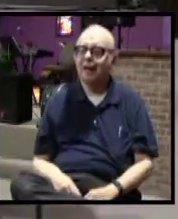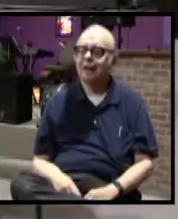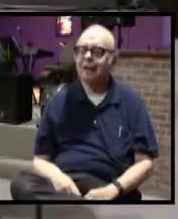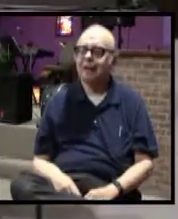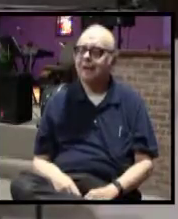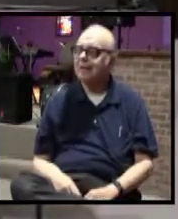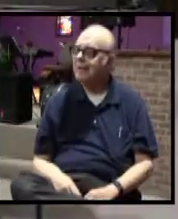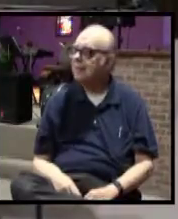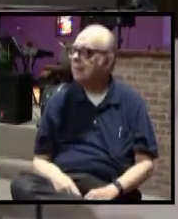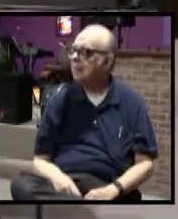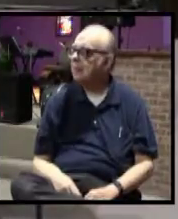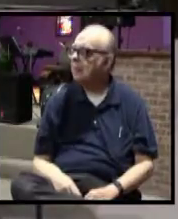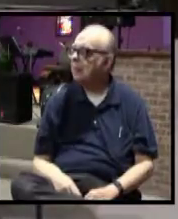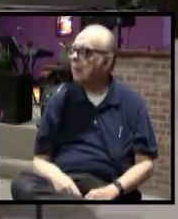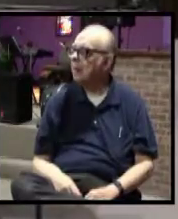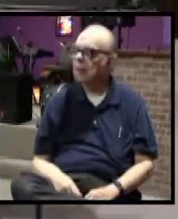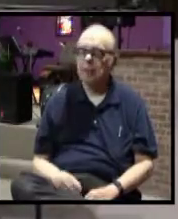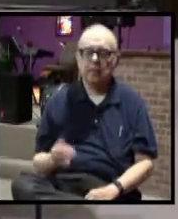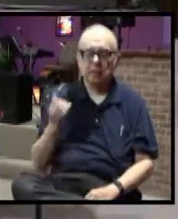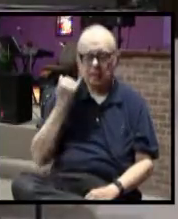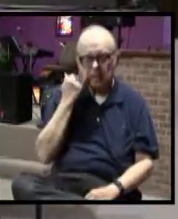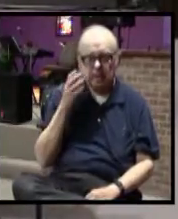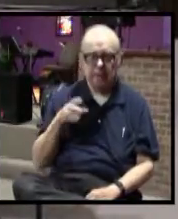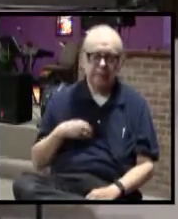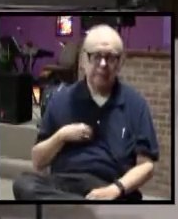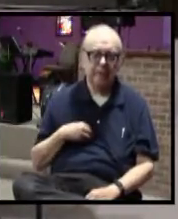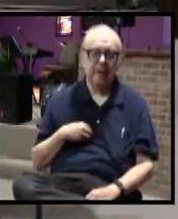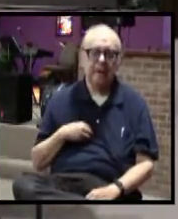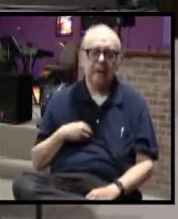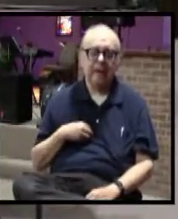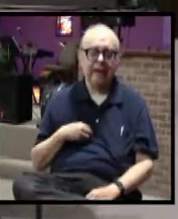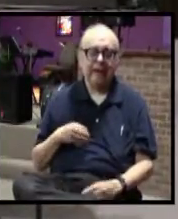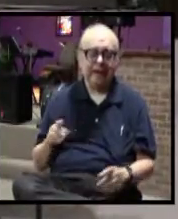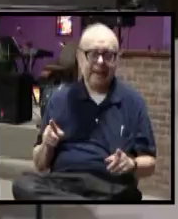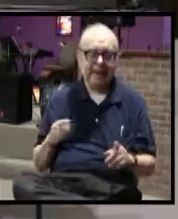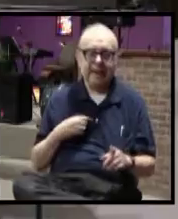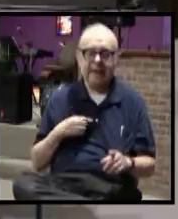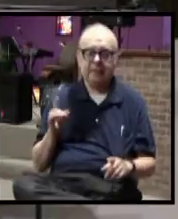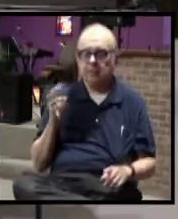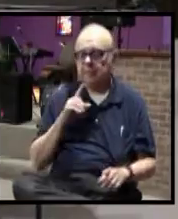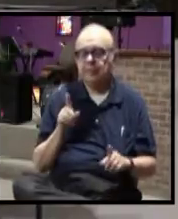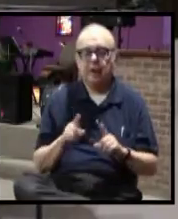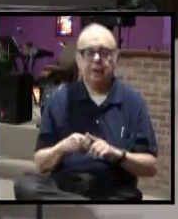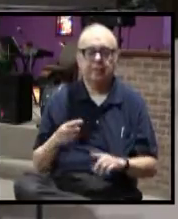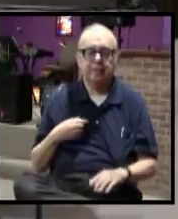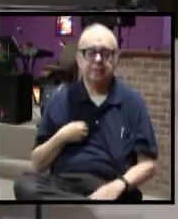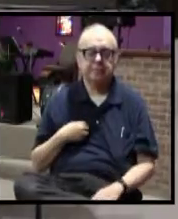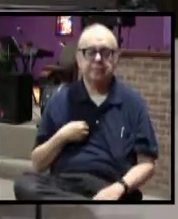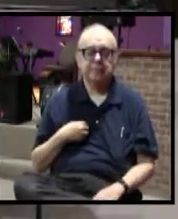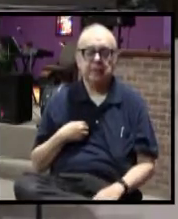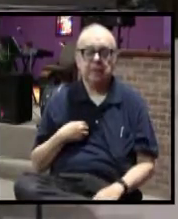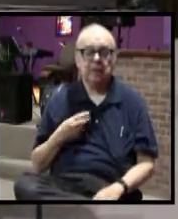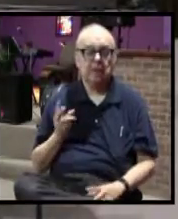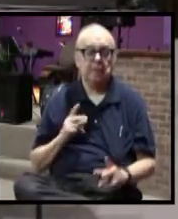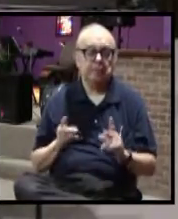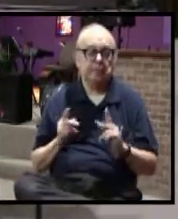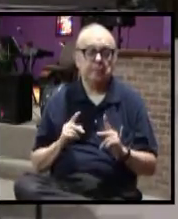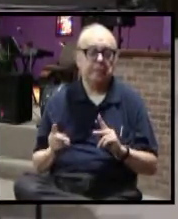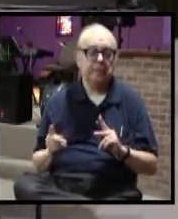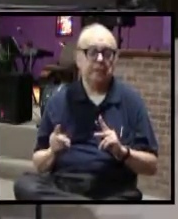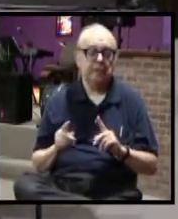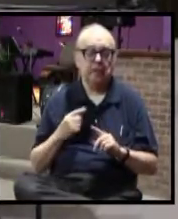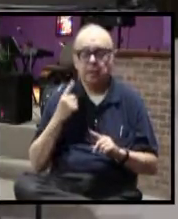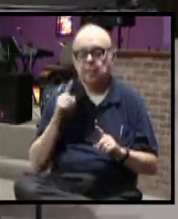And I thank you for taking me in and being my friend. And if you can take in someone as weird as me, you've got some other people around here that ain't that quite